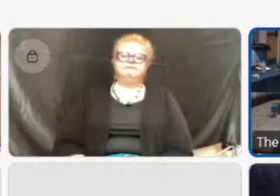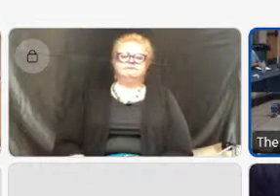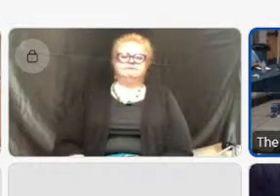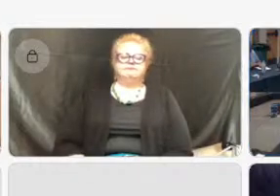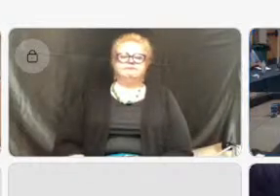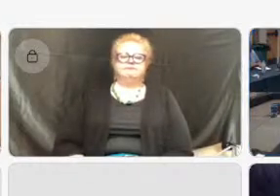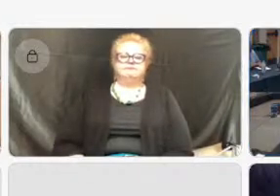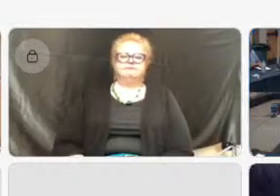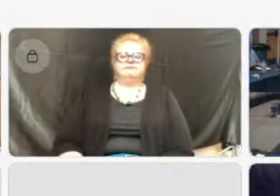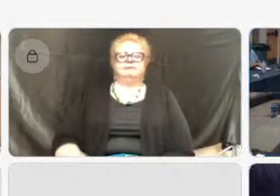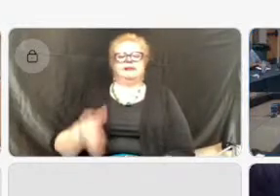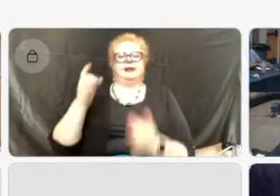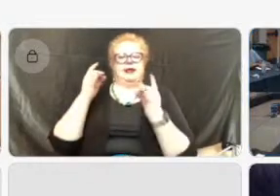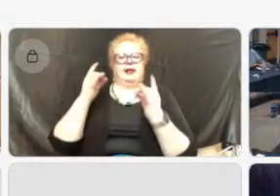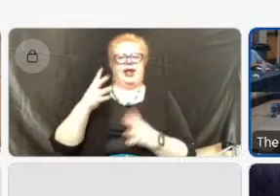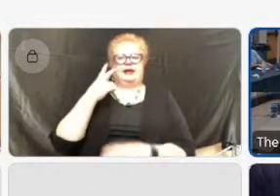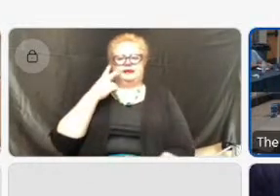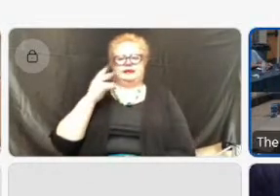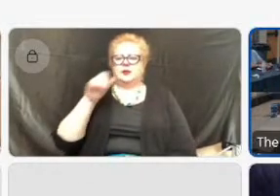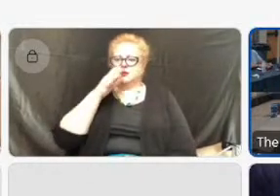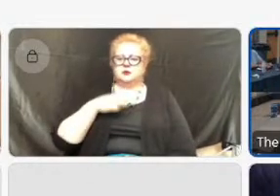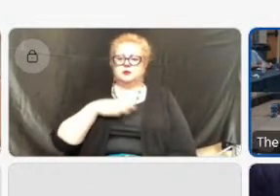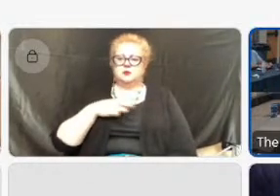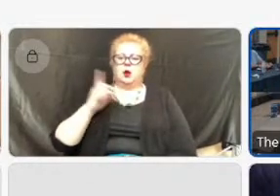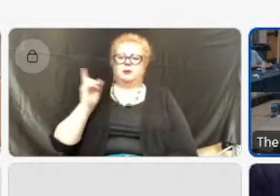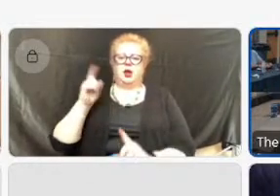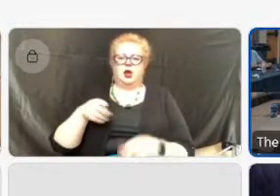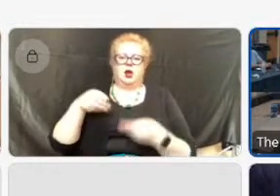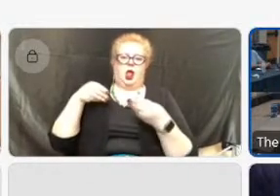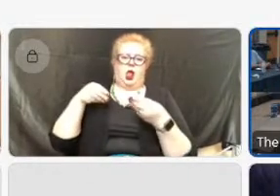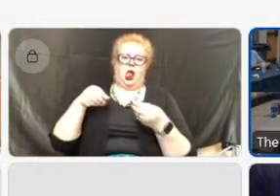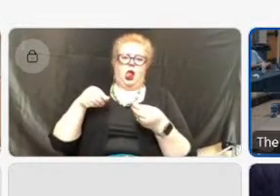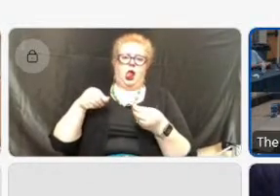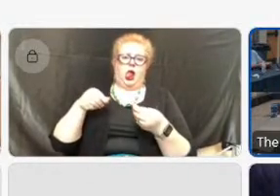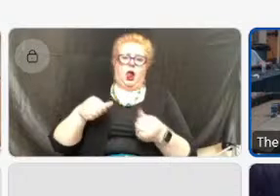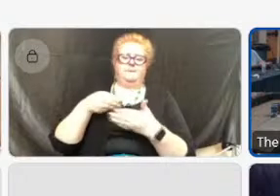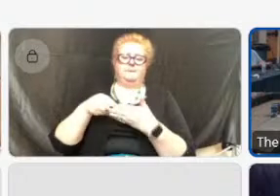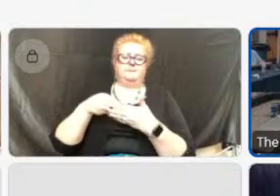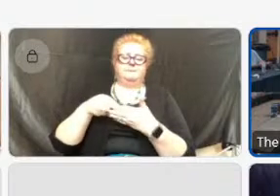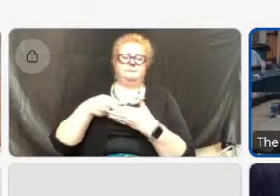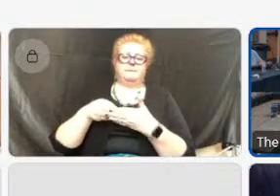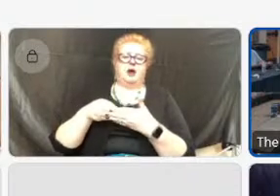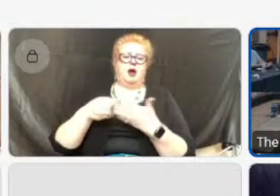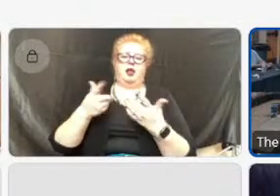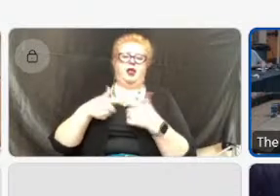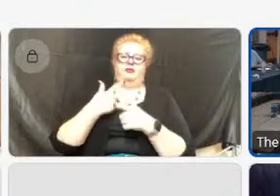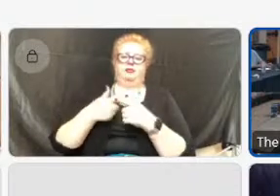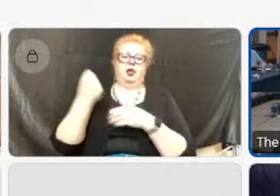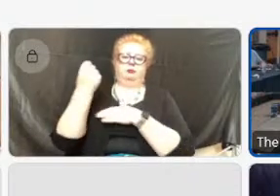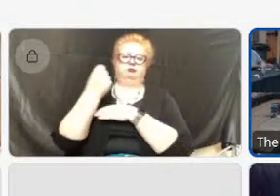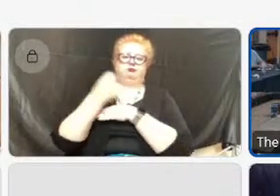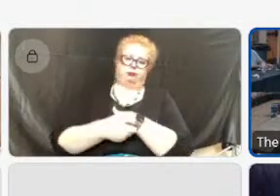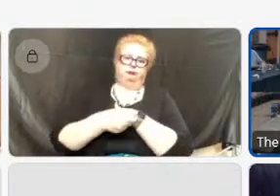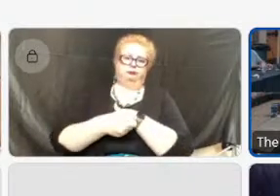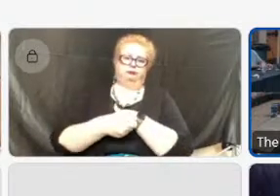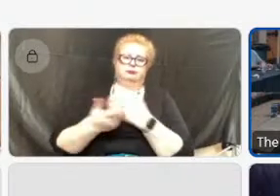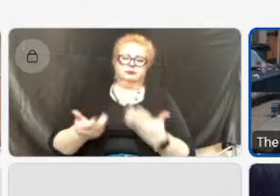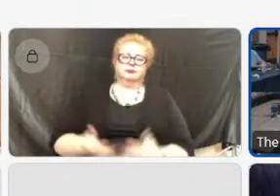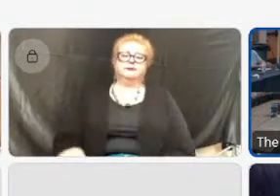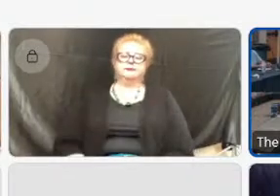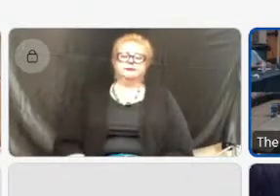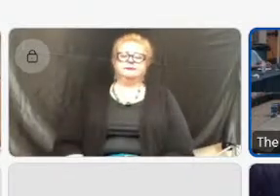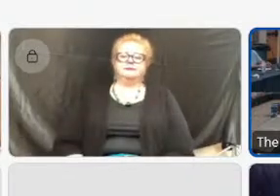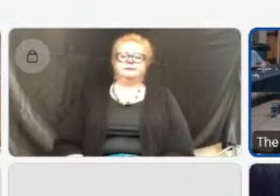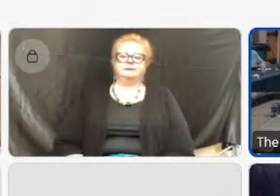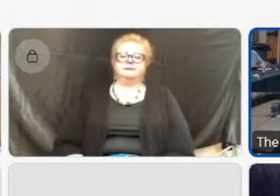And I hate to see this lady come in and spend a lot of money and go under. But that's